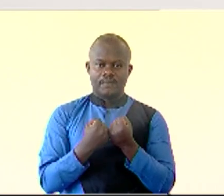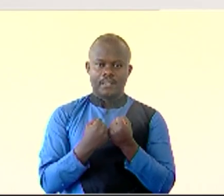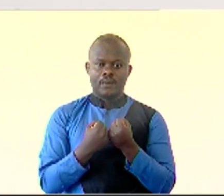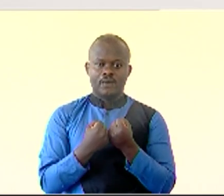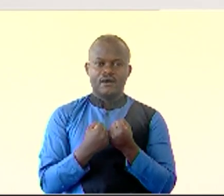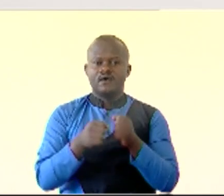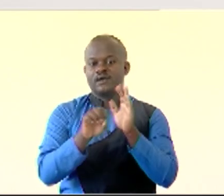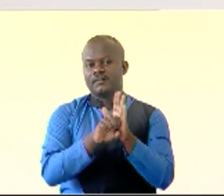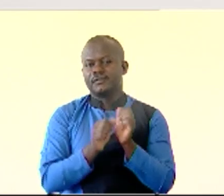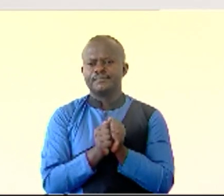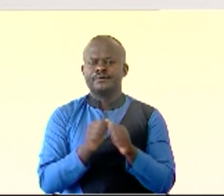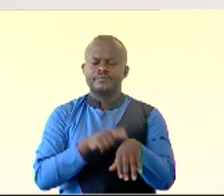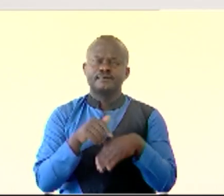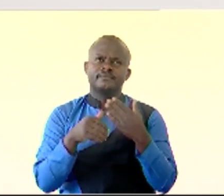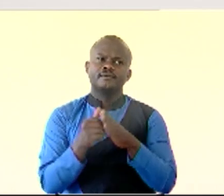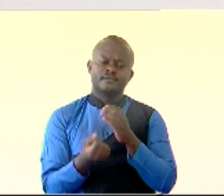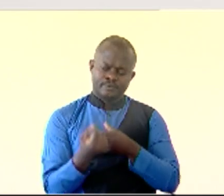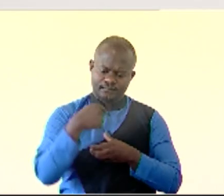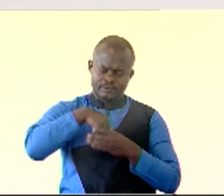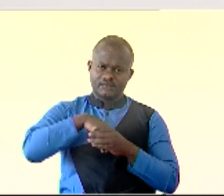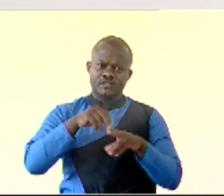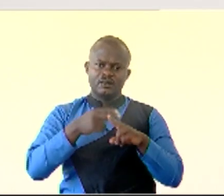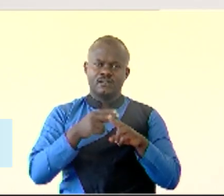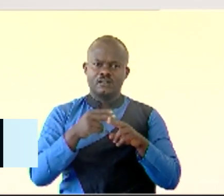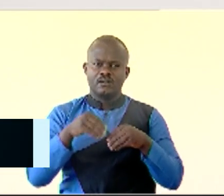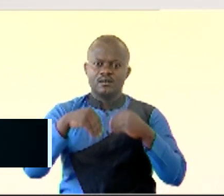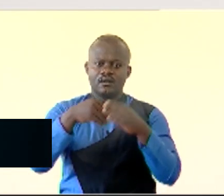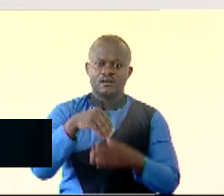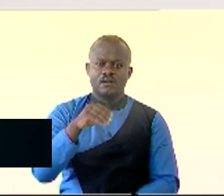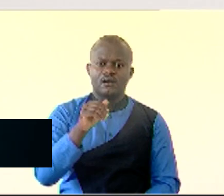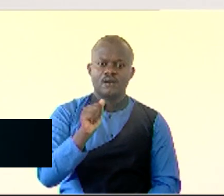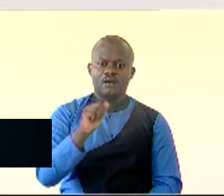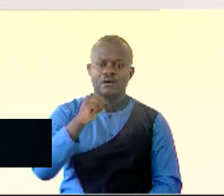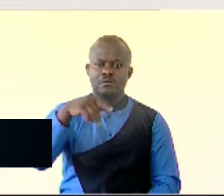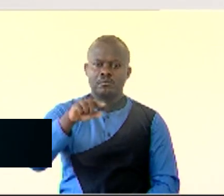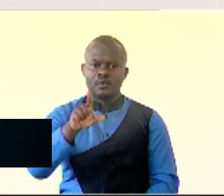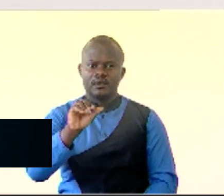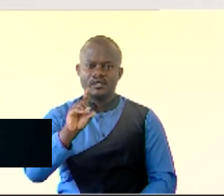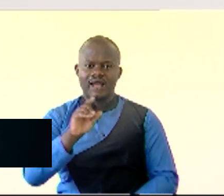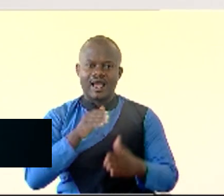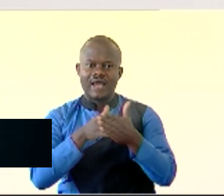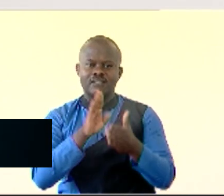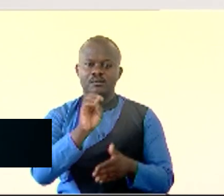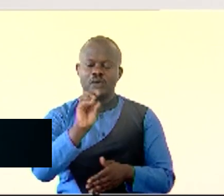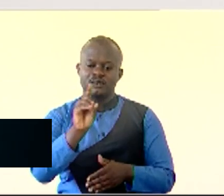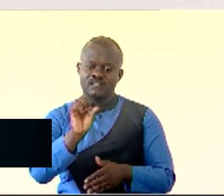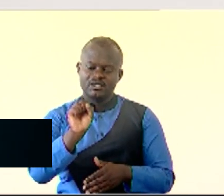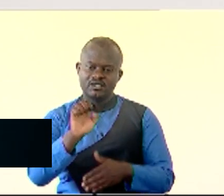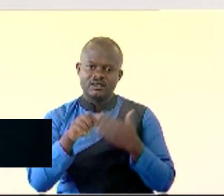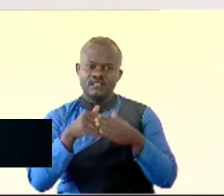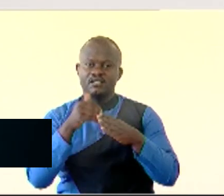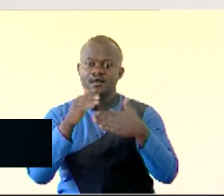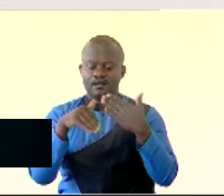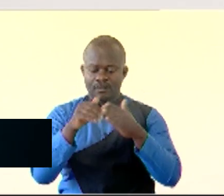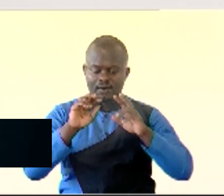substances, the body is able to produce what we call antibodies. And the antibodies are triggered, are released when